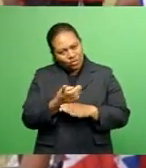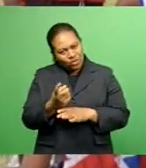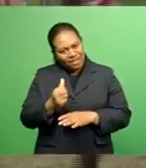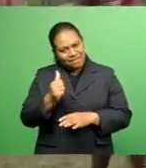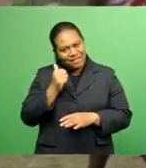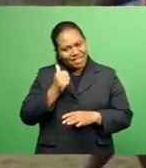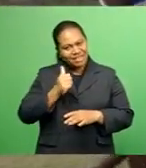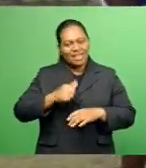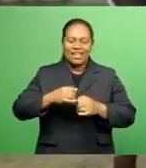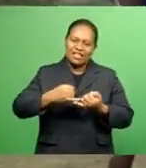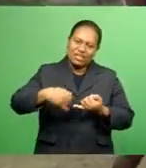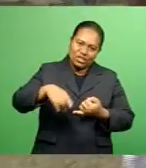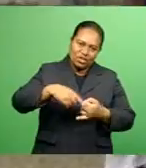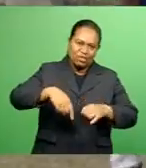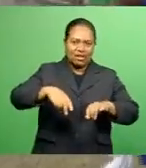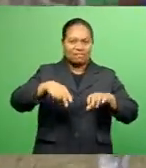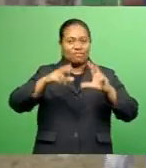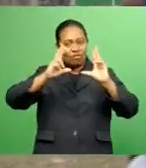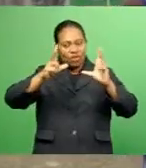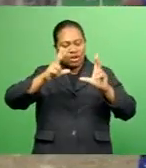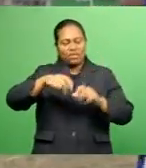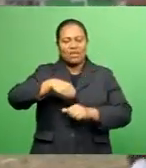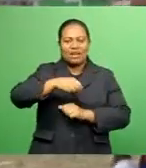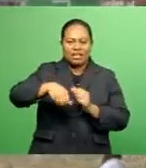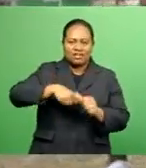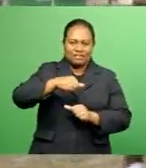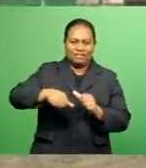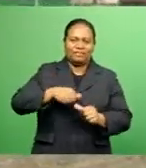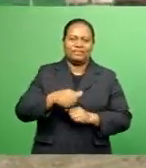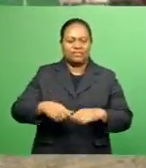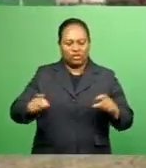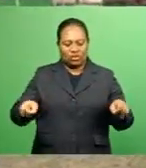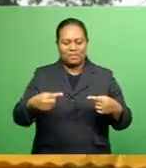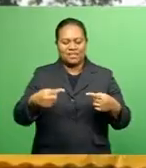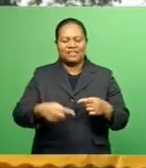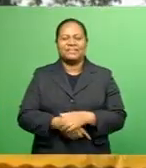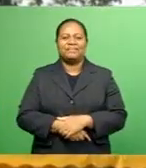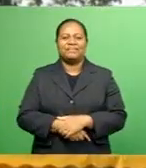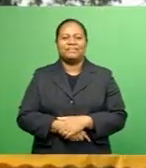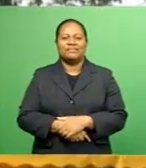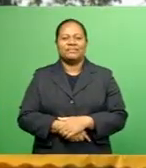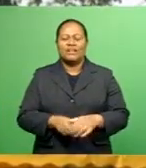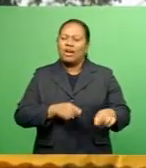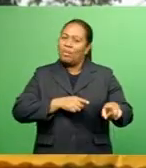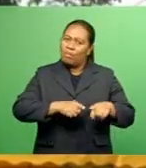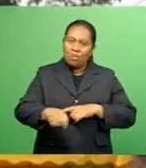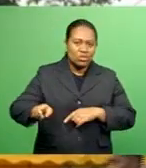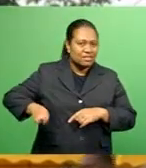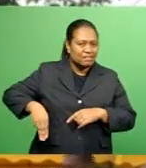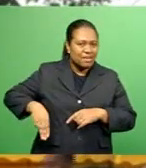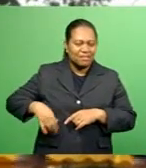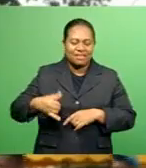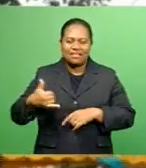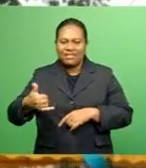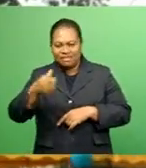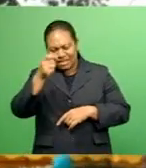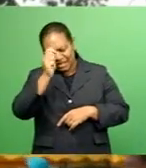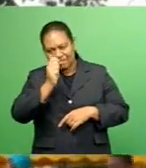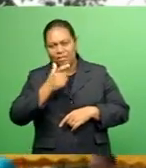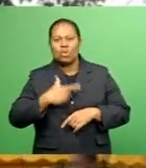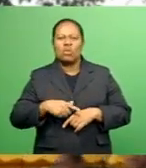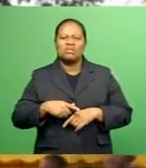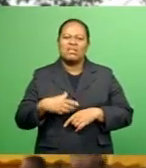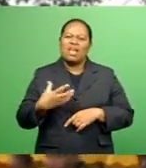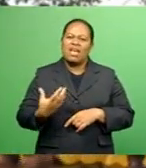in the Suva Volleyball Association competition. Many of the members have left the club due to work